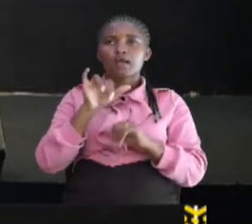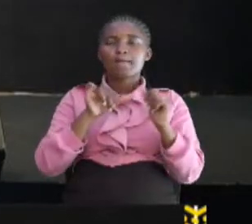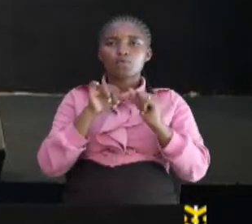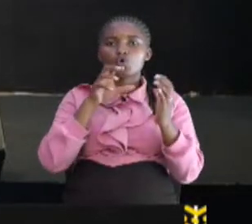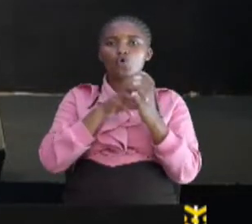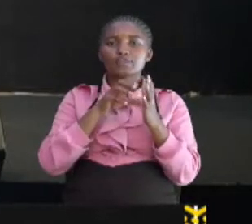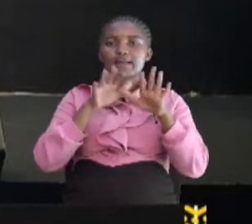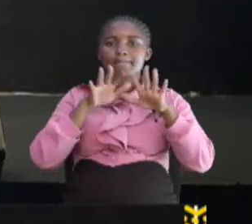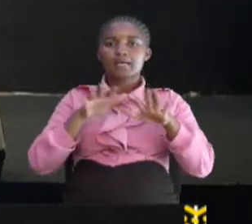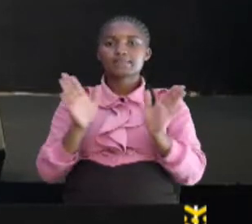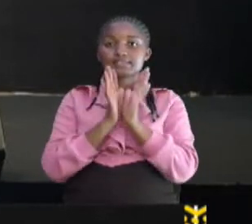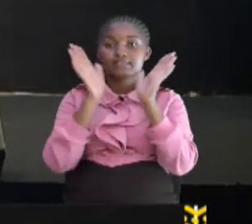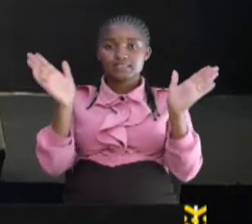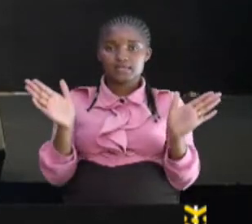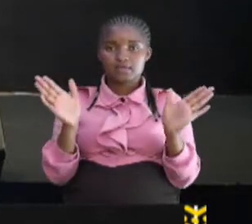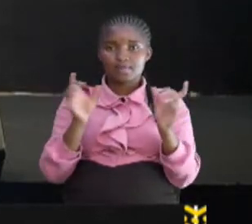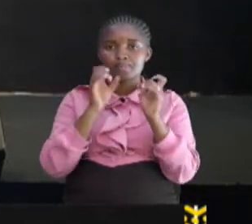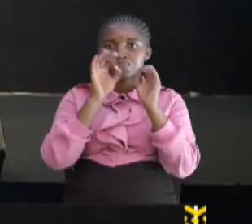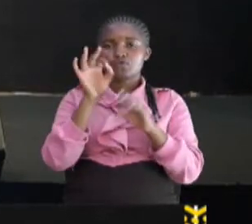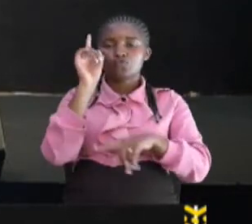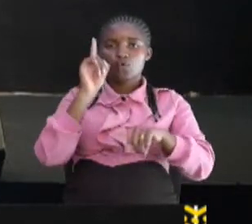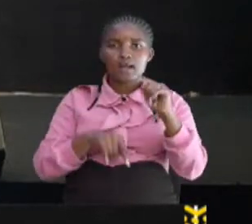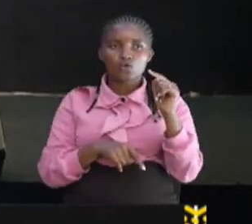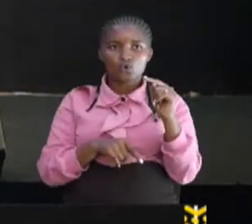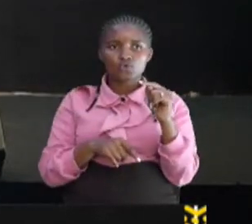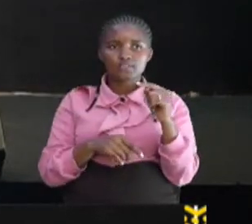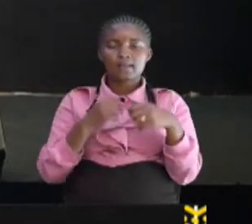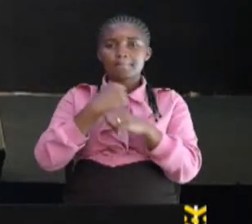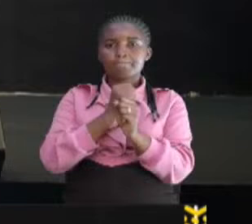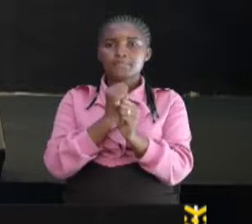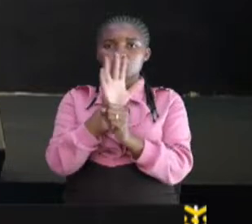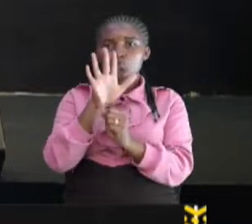content marketing generally. If you can't